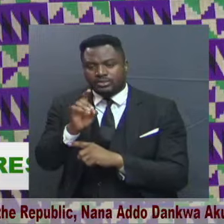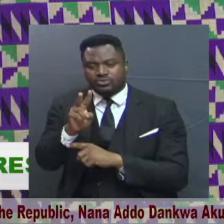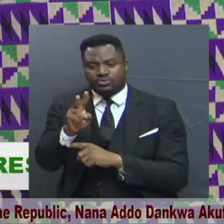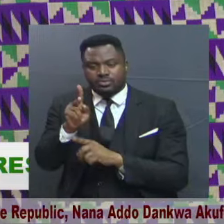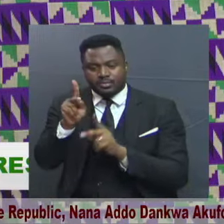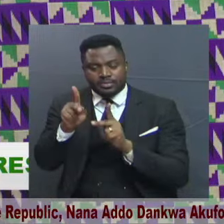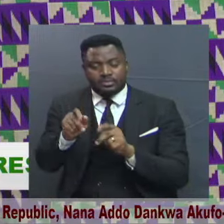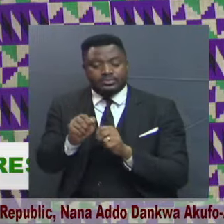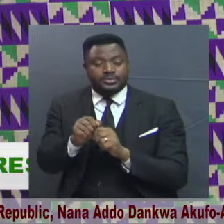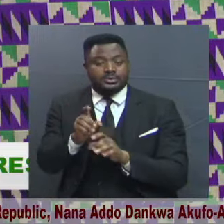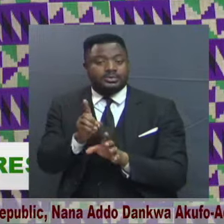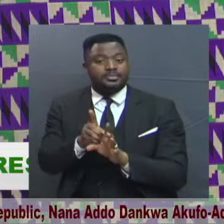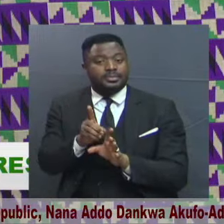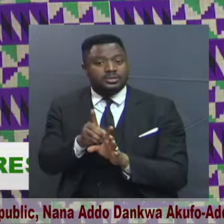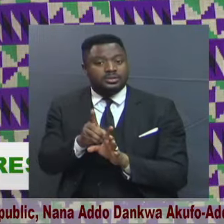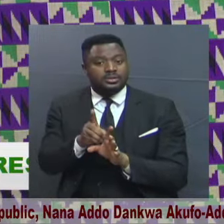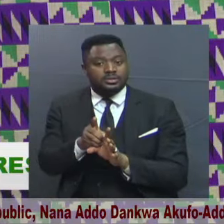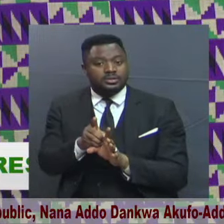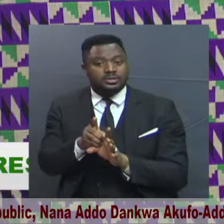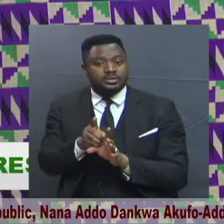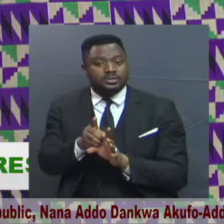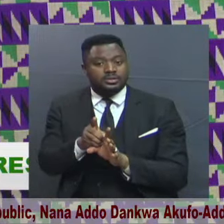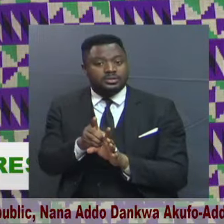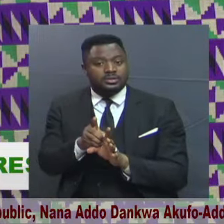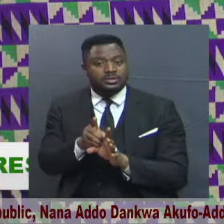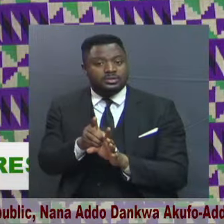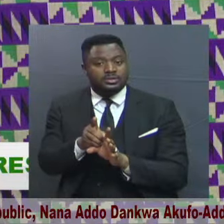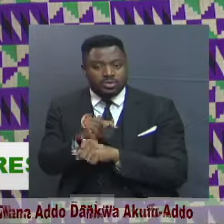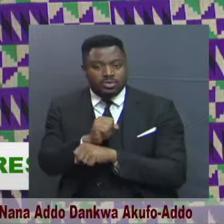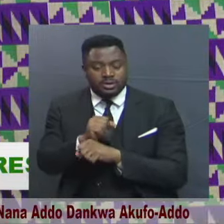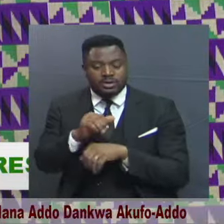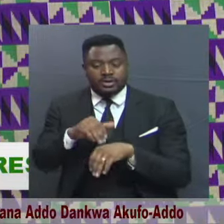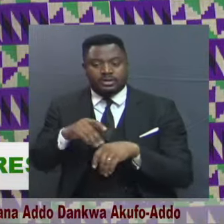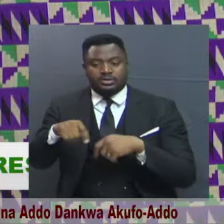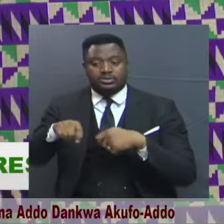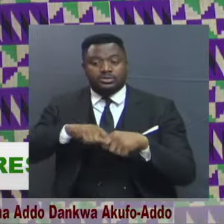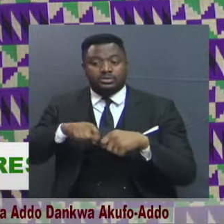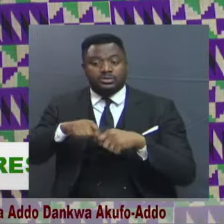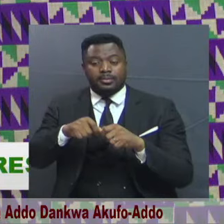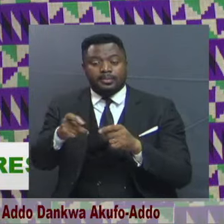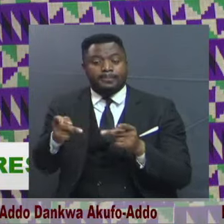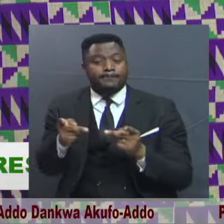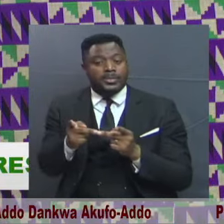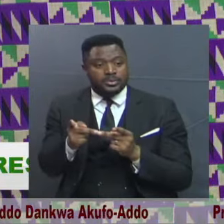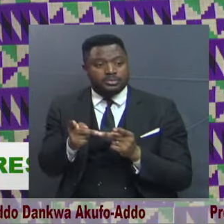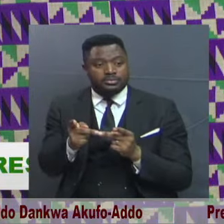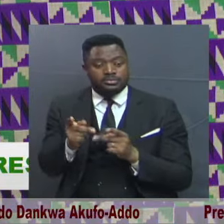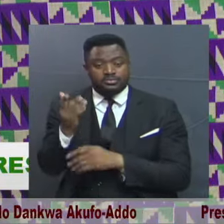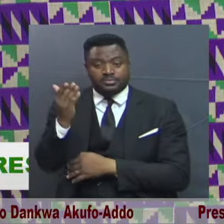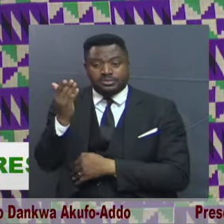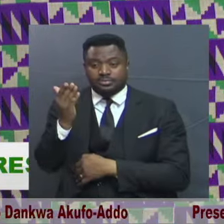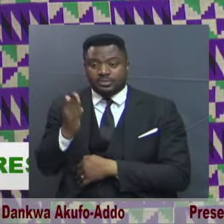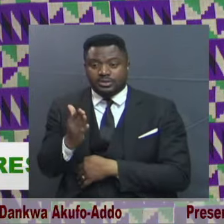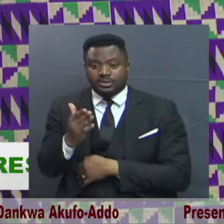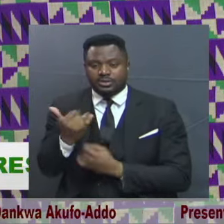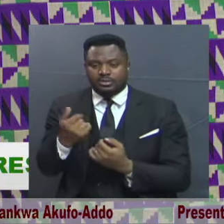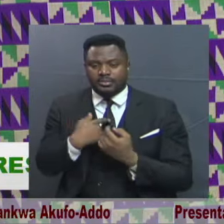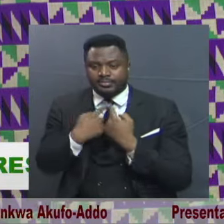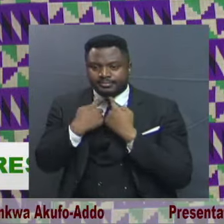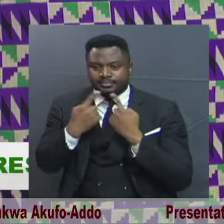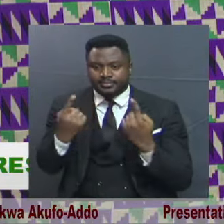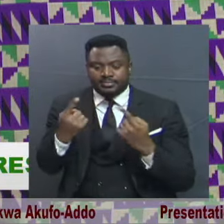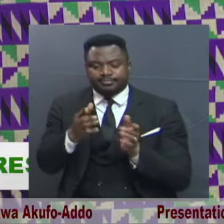persons with disabilities who used to work at po bo speaker let me now turn